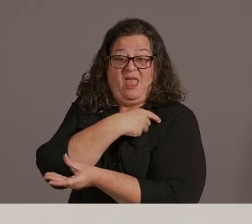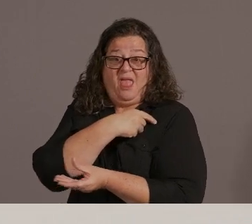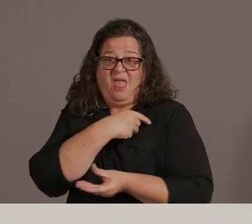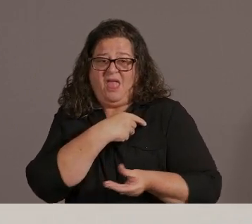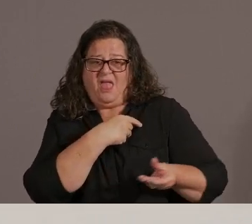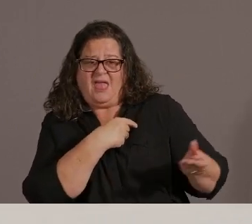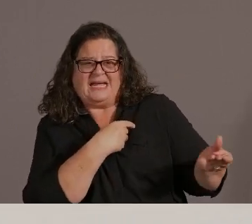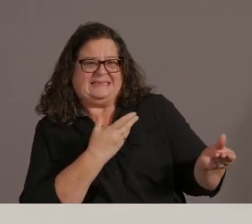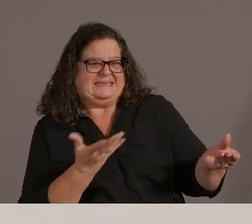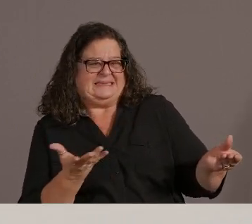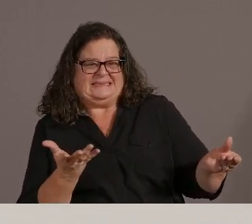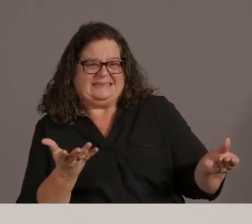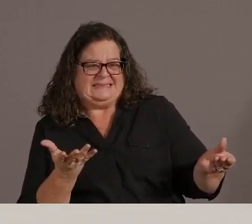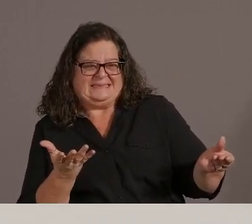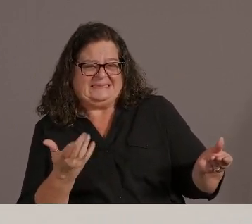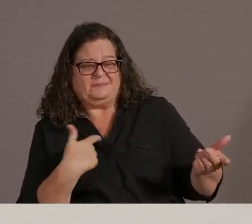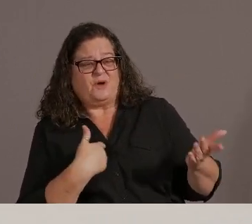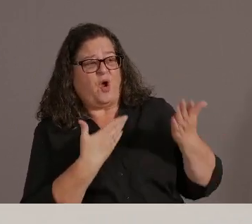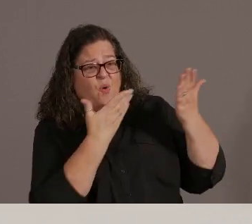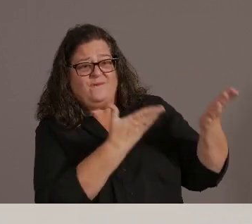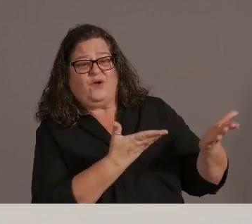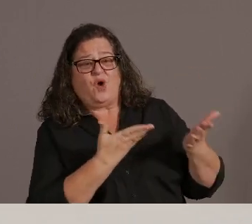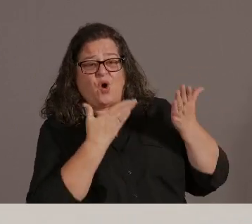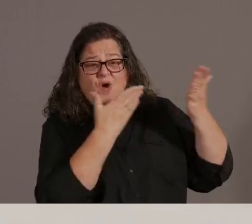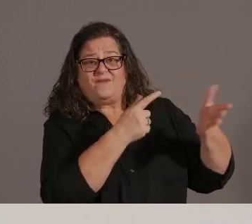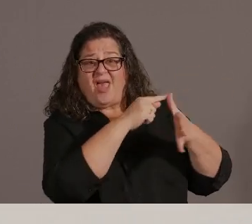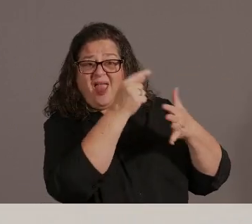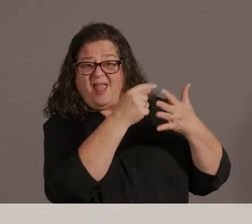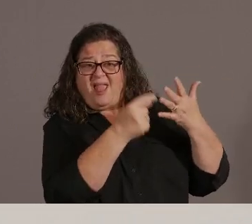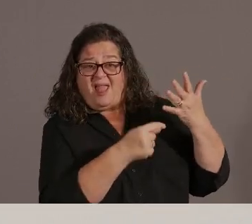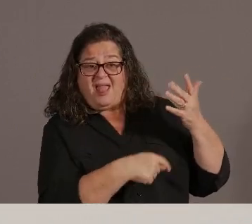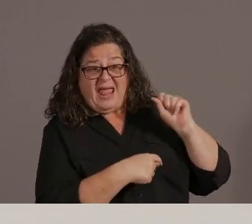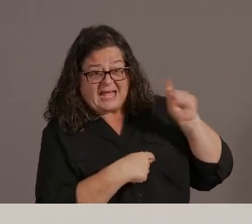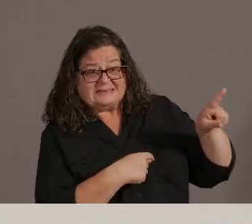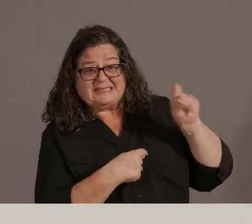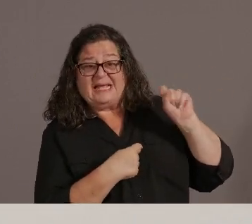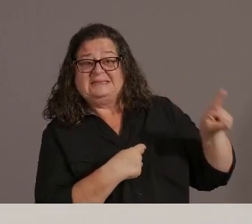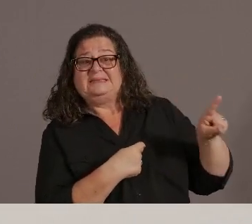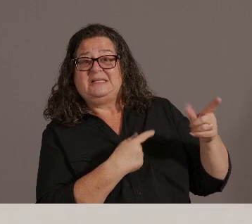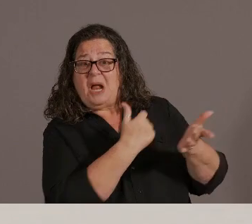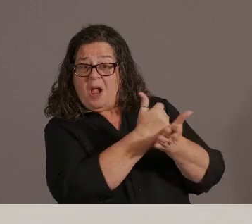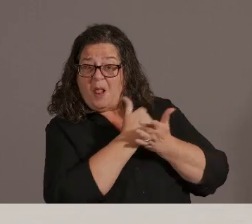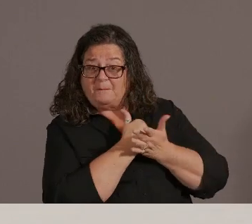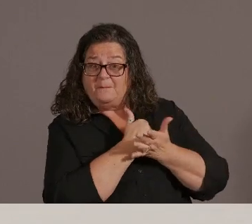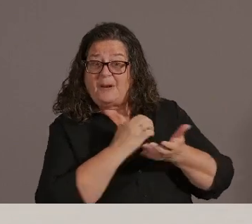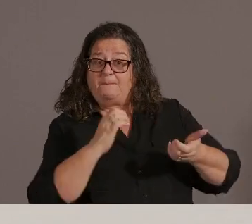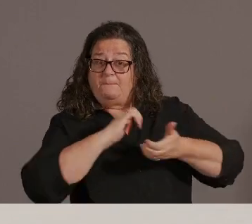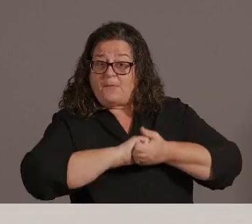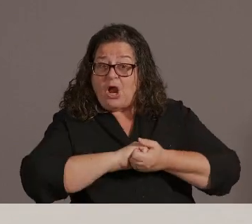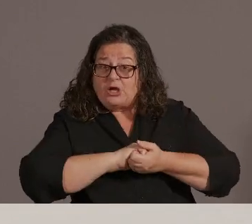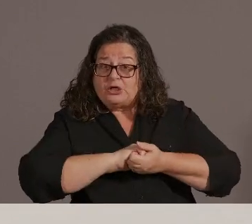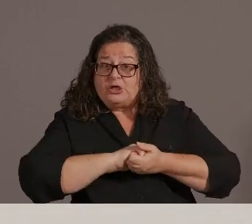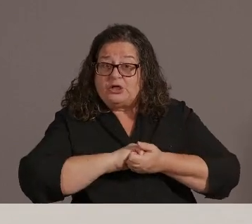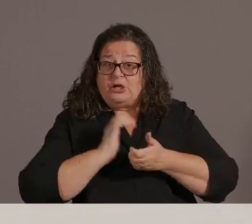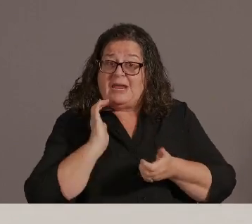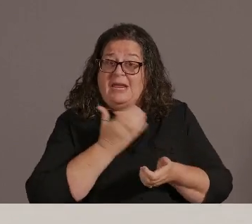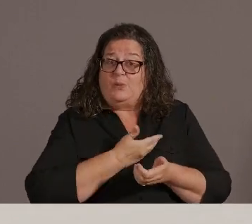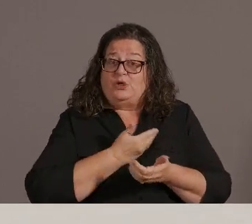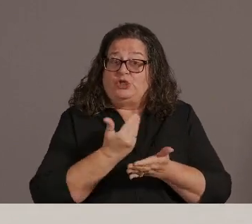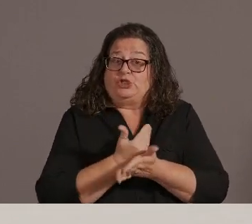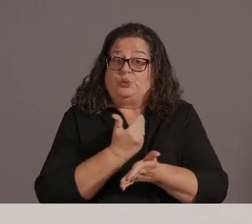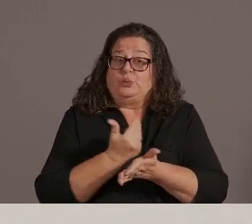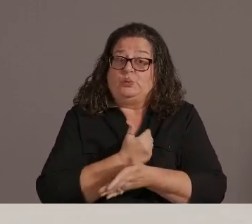sites, or one of the sites that we are looking at bringing up as a state-operated site. But then they said that they would have had to have the